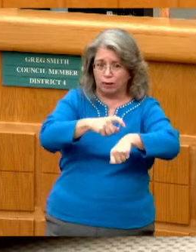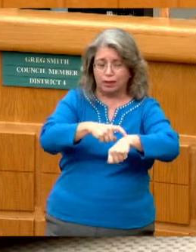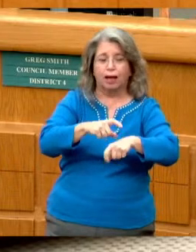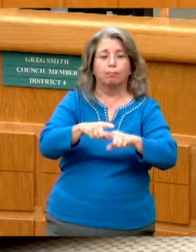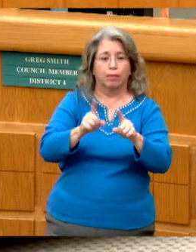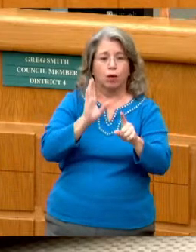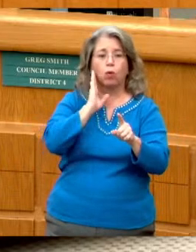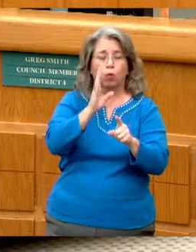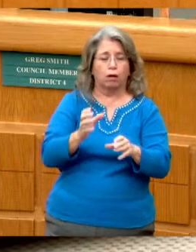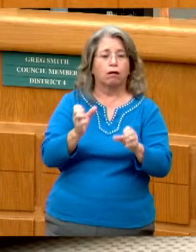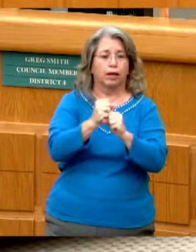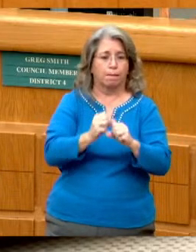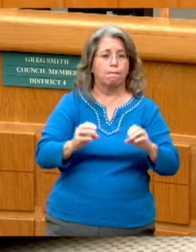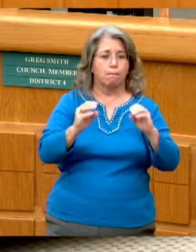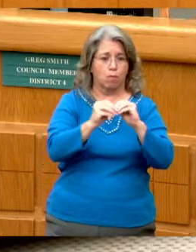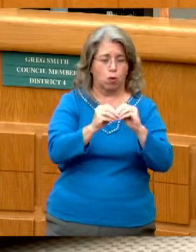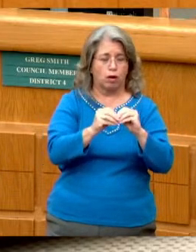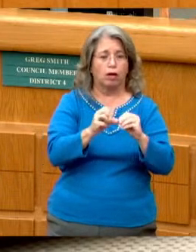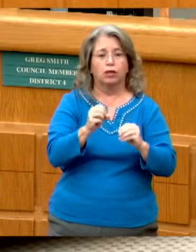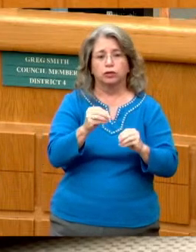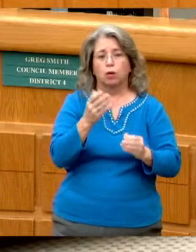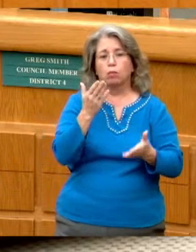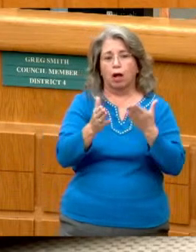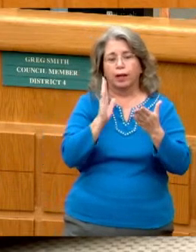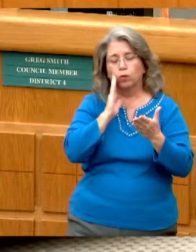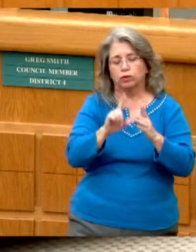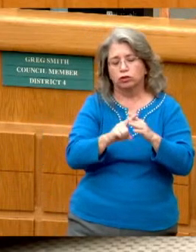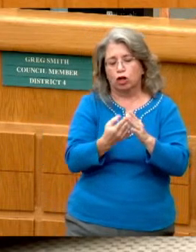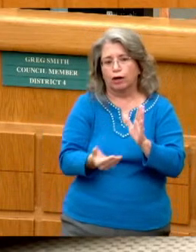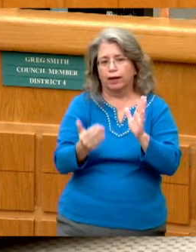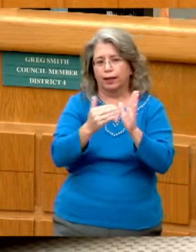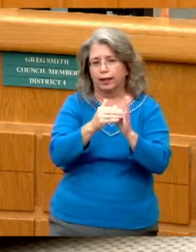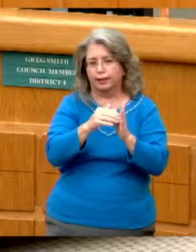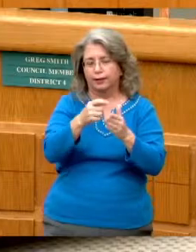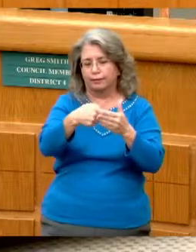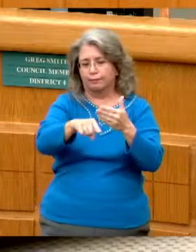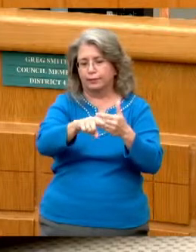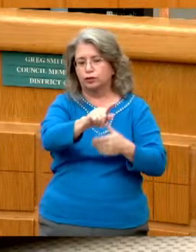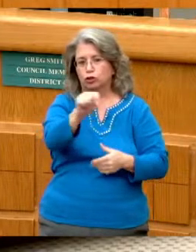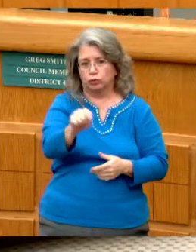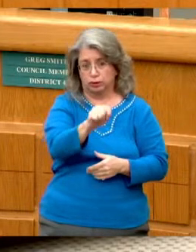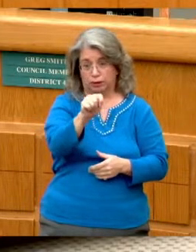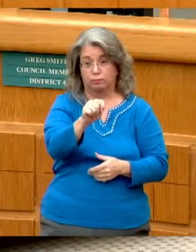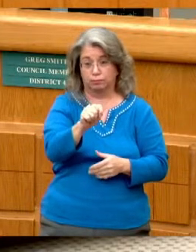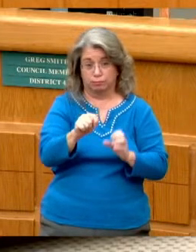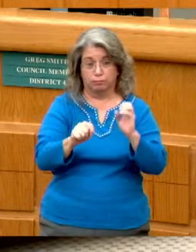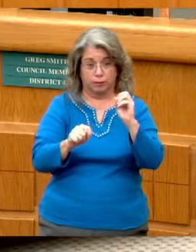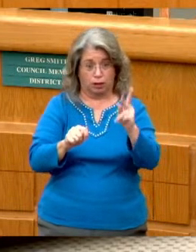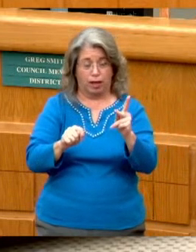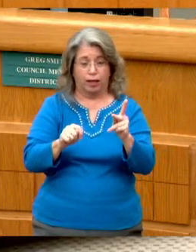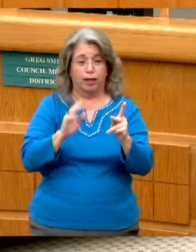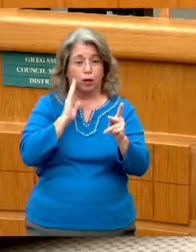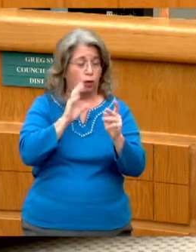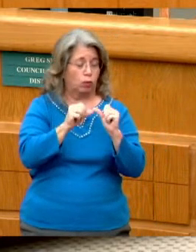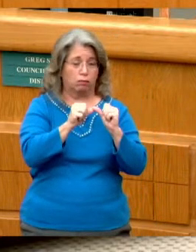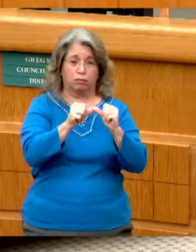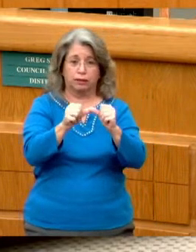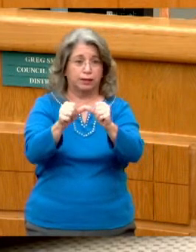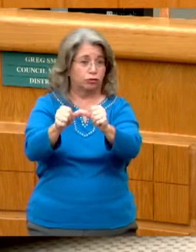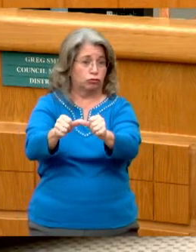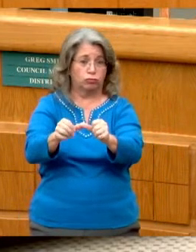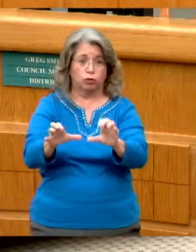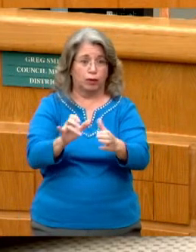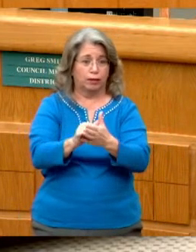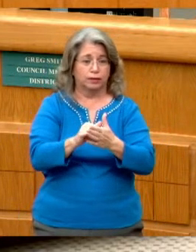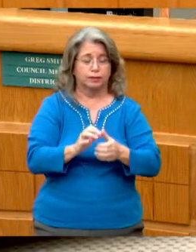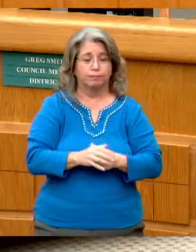most likely we'll have a drive then beginning on Tuesday of next week, okay? And that's going to continue. One thing we know is if